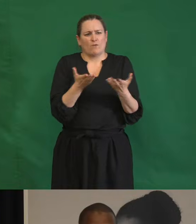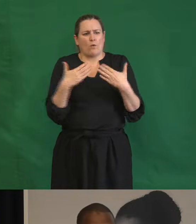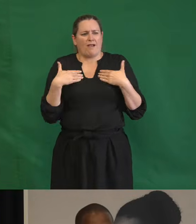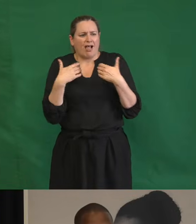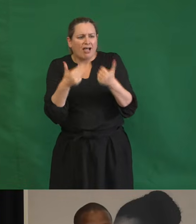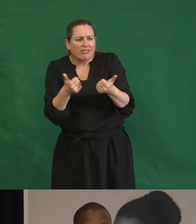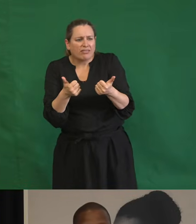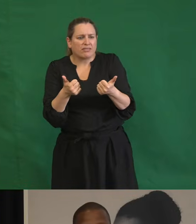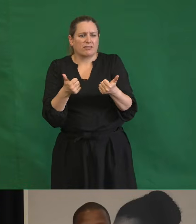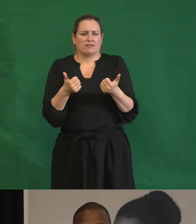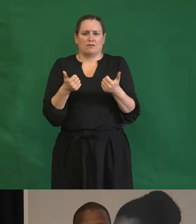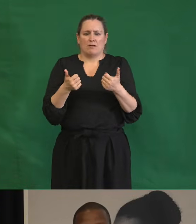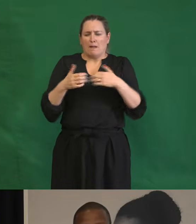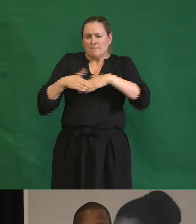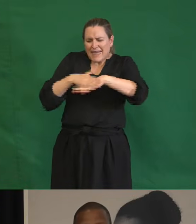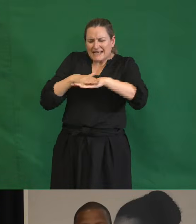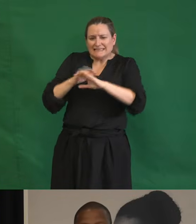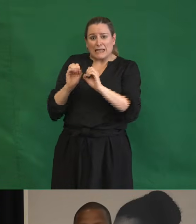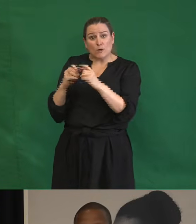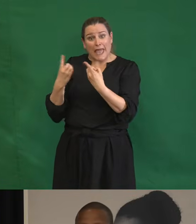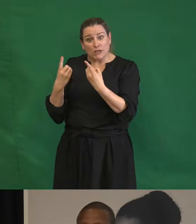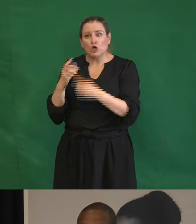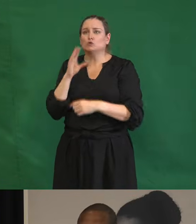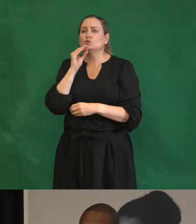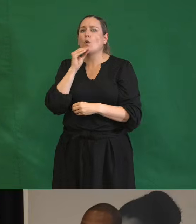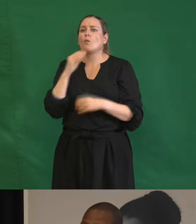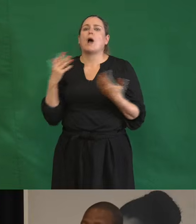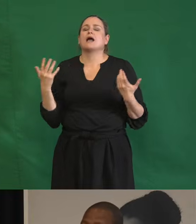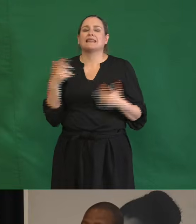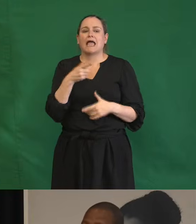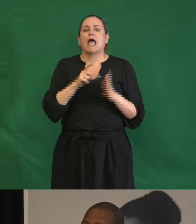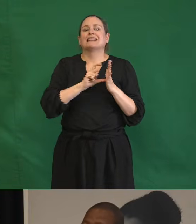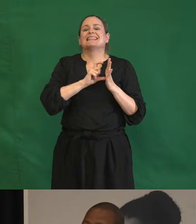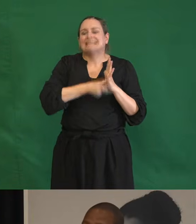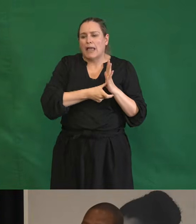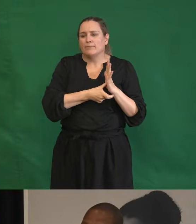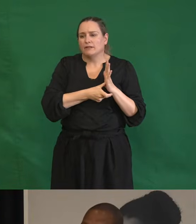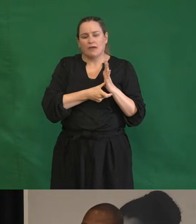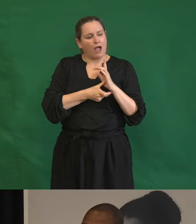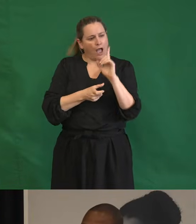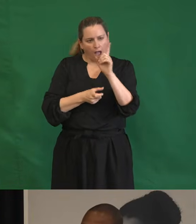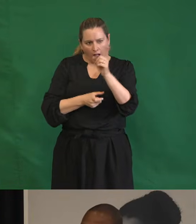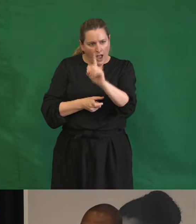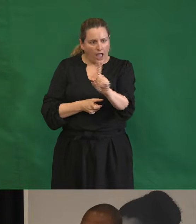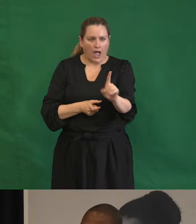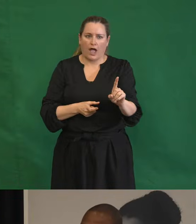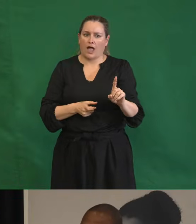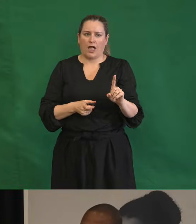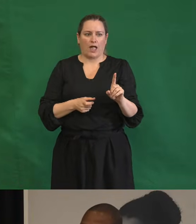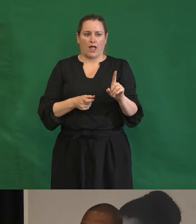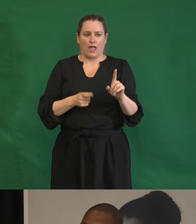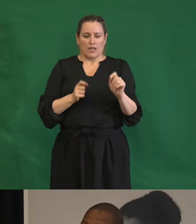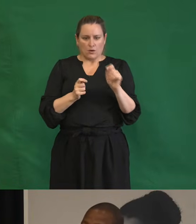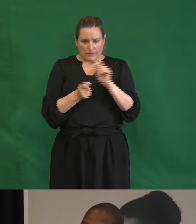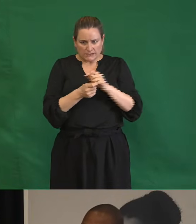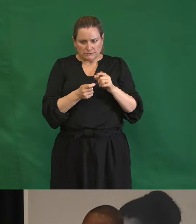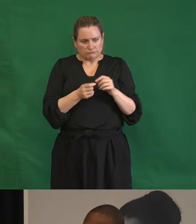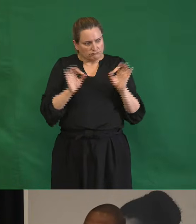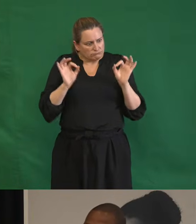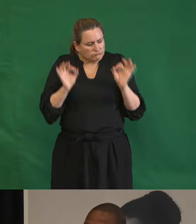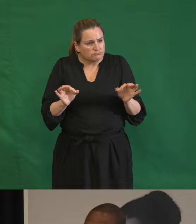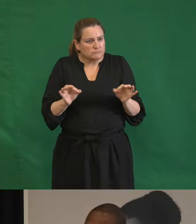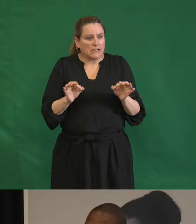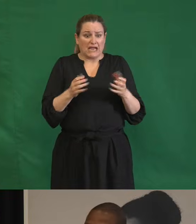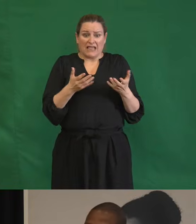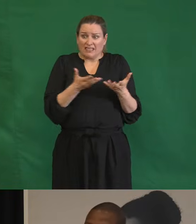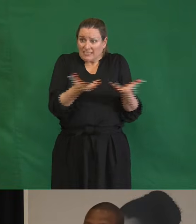in the basic education section, we need to valorize this work so that our learners, the speakers